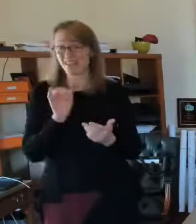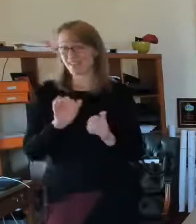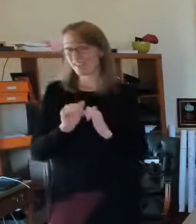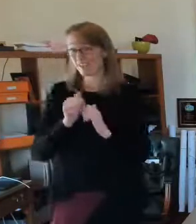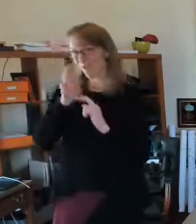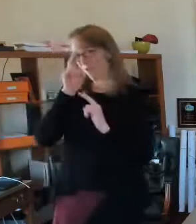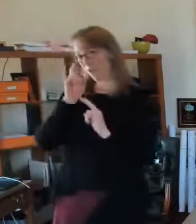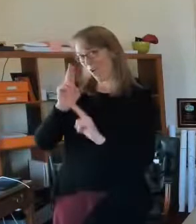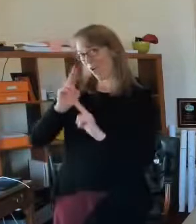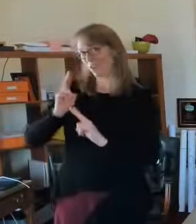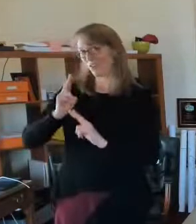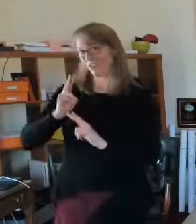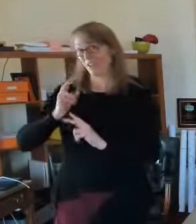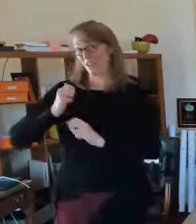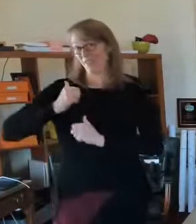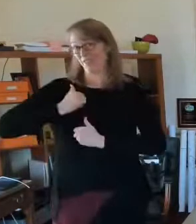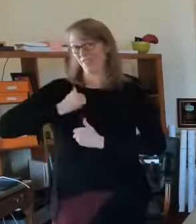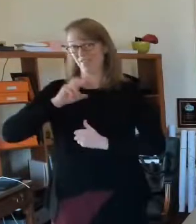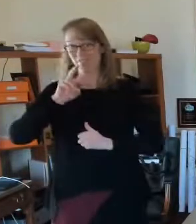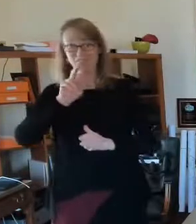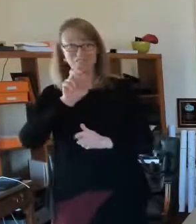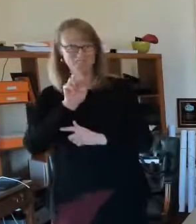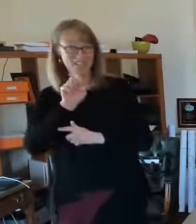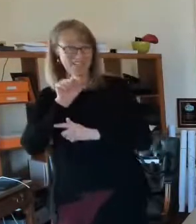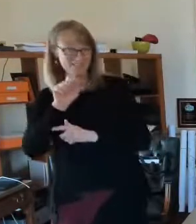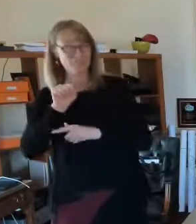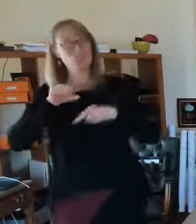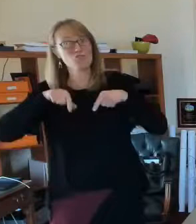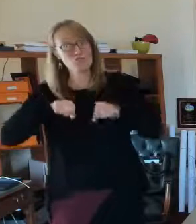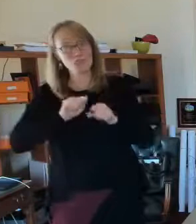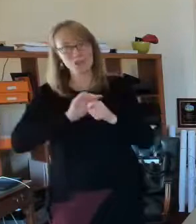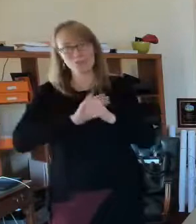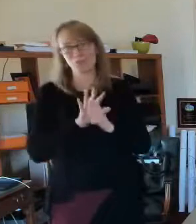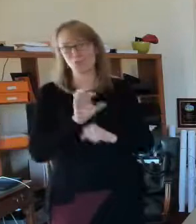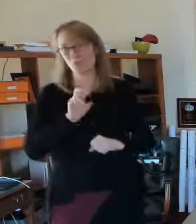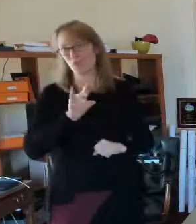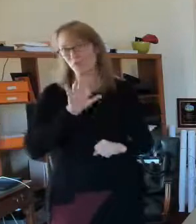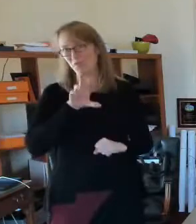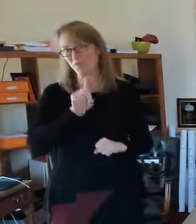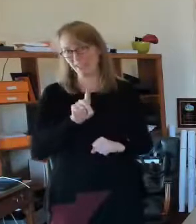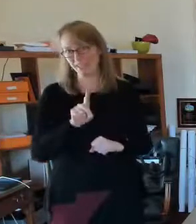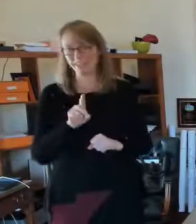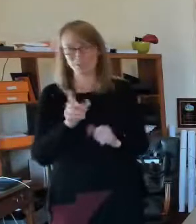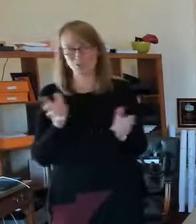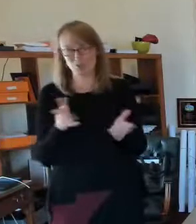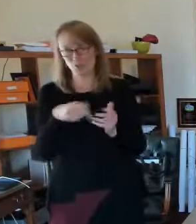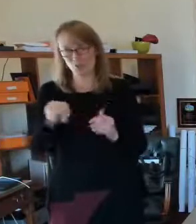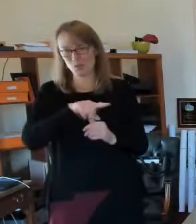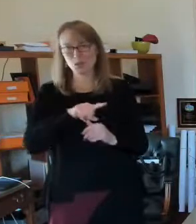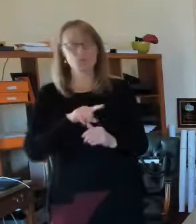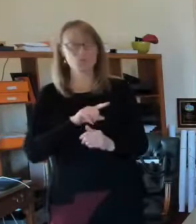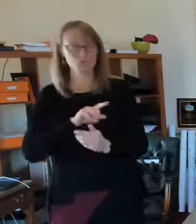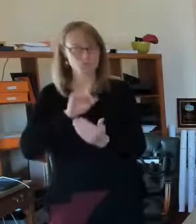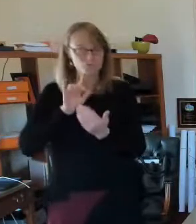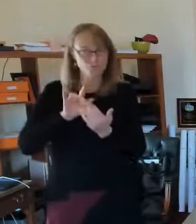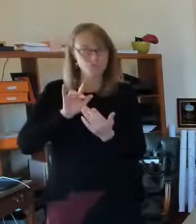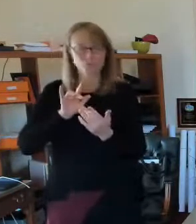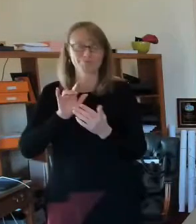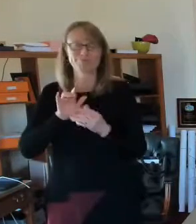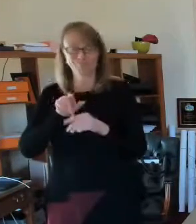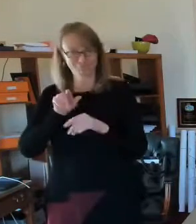So we'll post a link to that in the event you want to go on and watch that. I encourage you to do so.